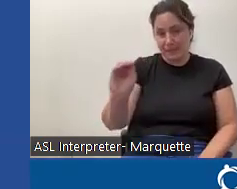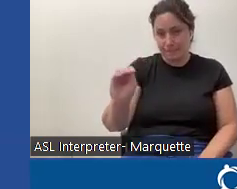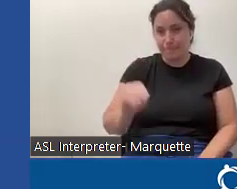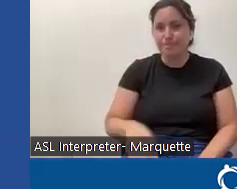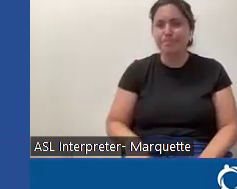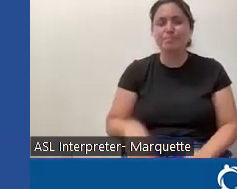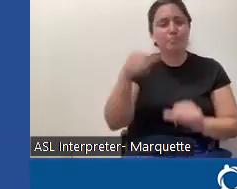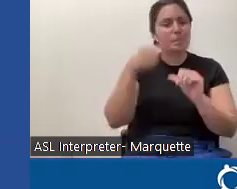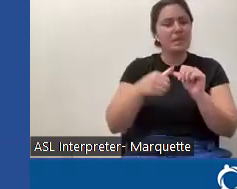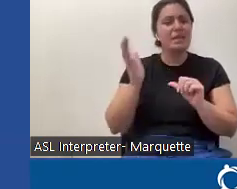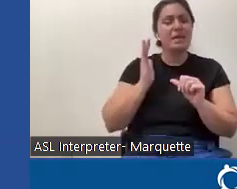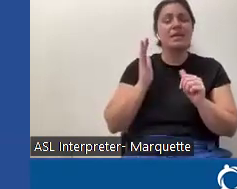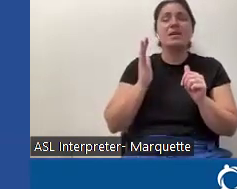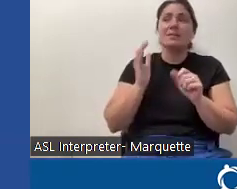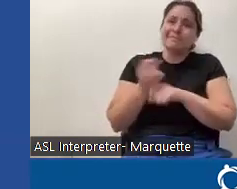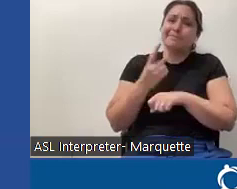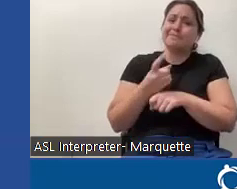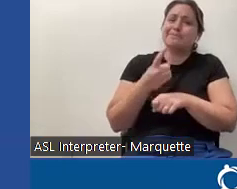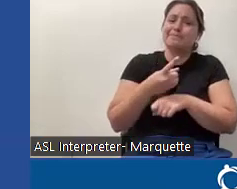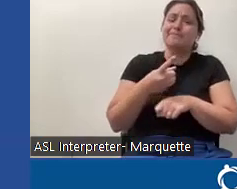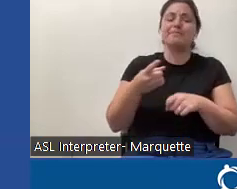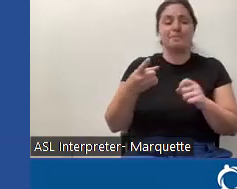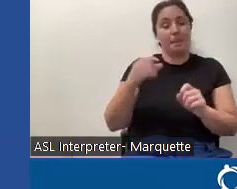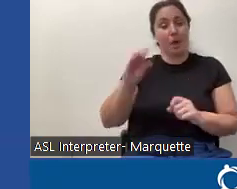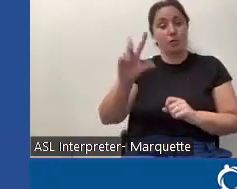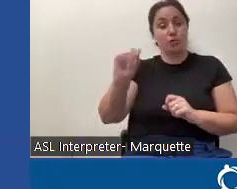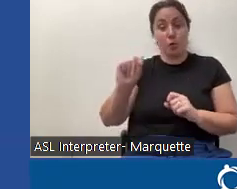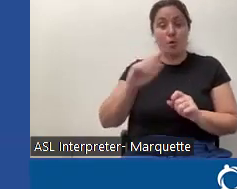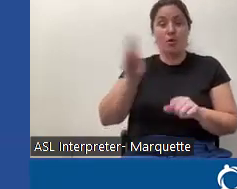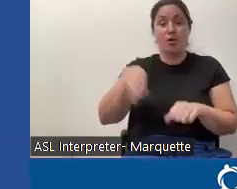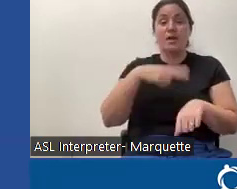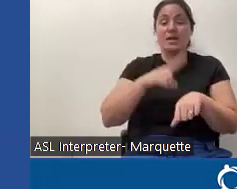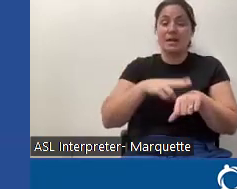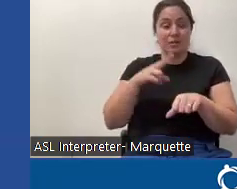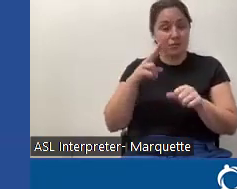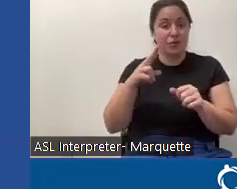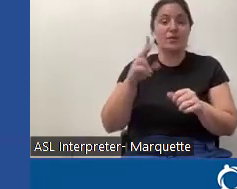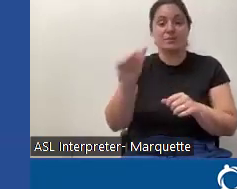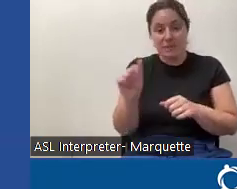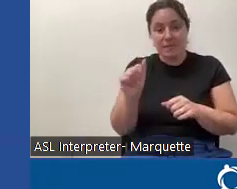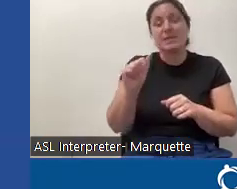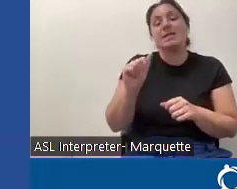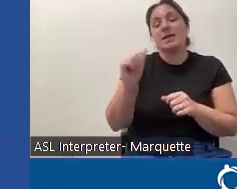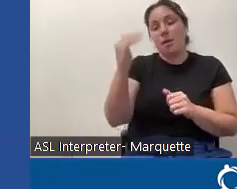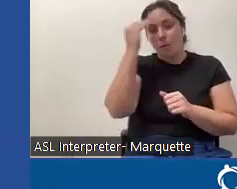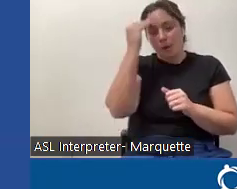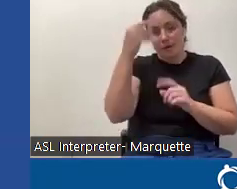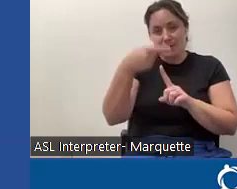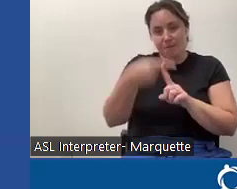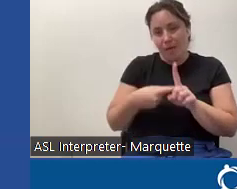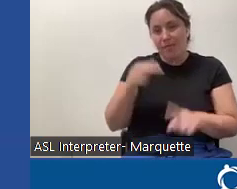annually in October, we recognize National Disability Employment Awareness Month, or NDEAM for short, to commemorate the many